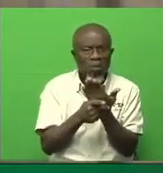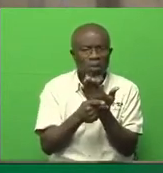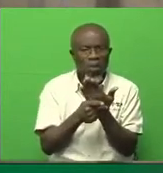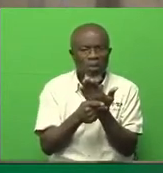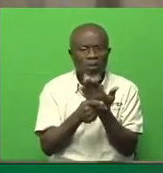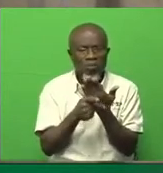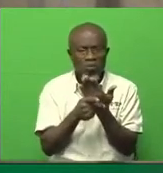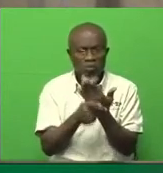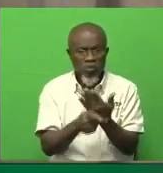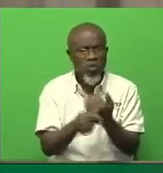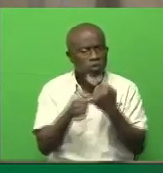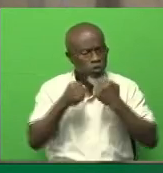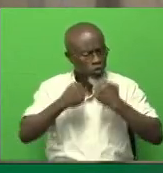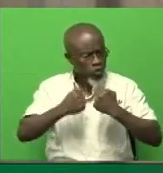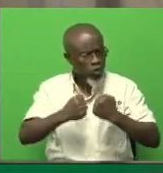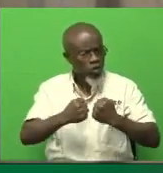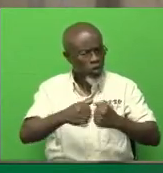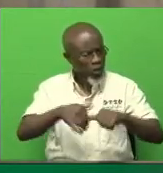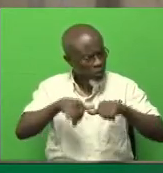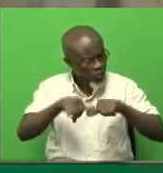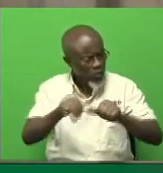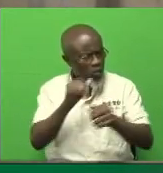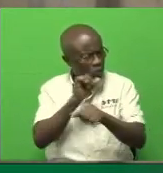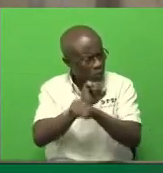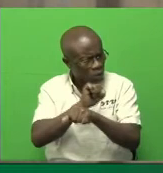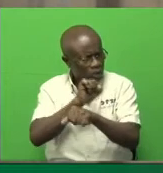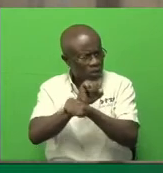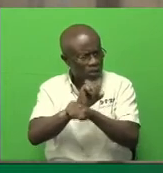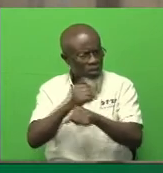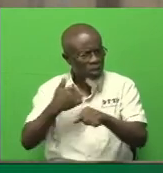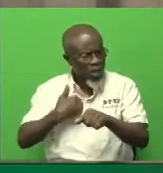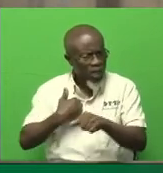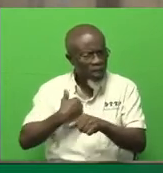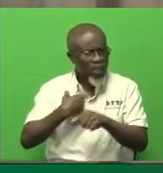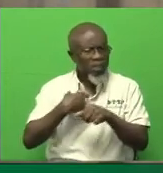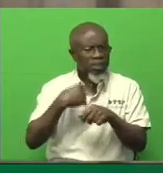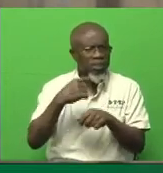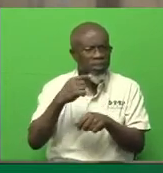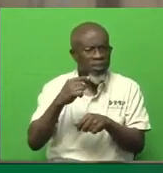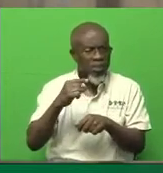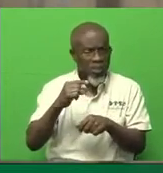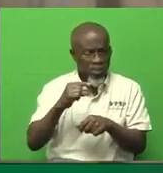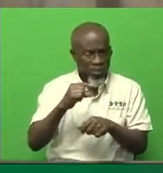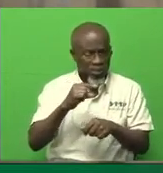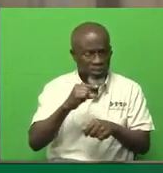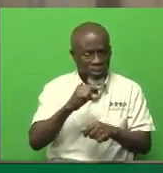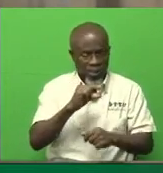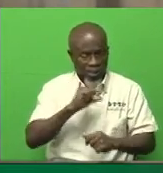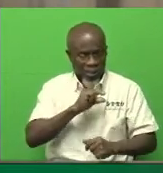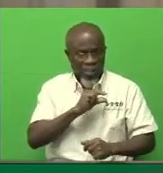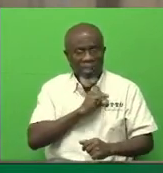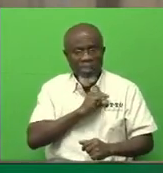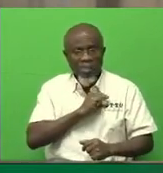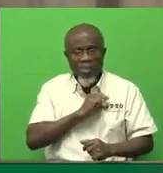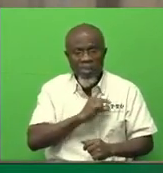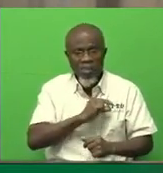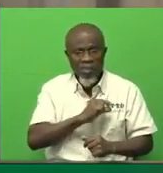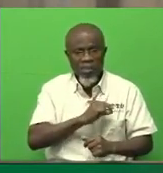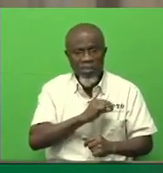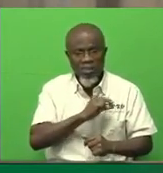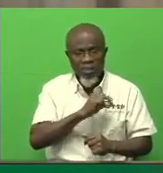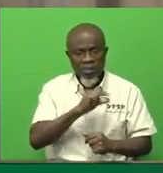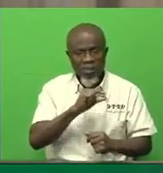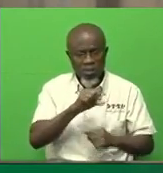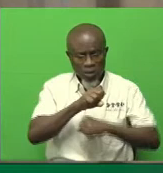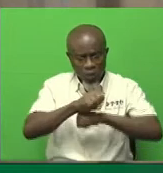was robust so that you had guidance counselors guidance officers School social workers to treat with